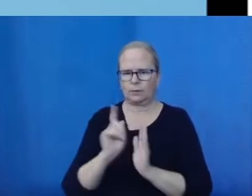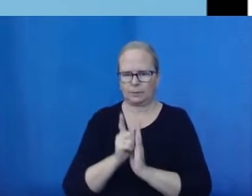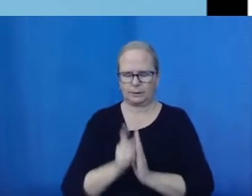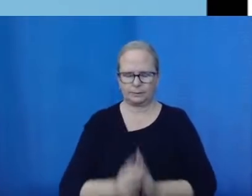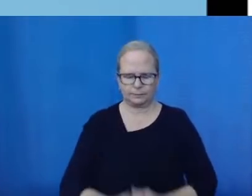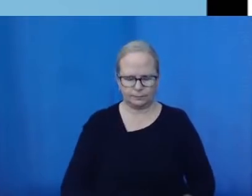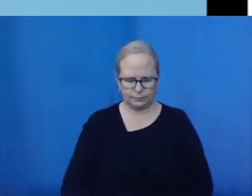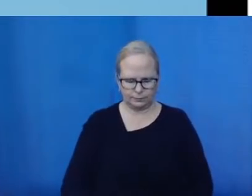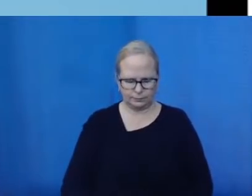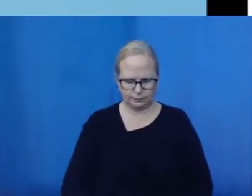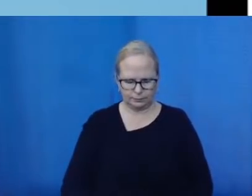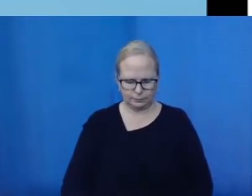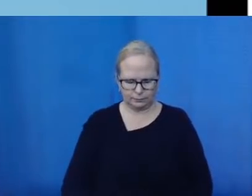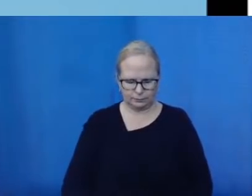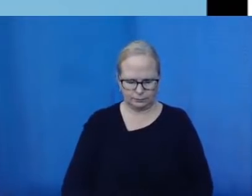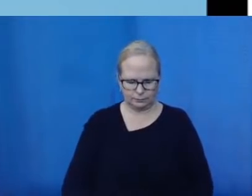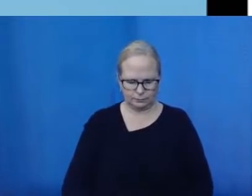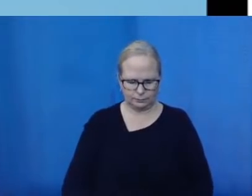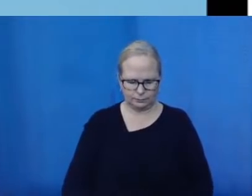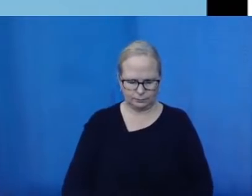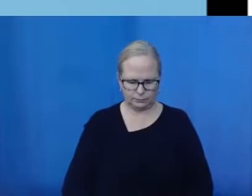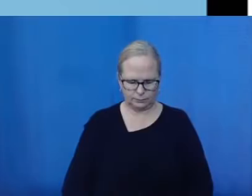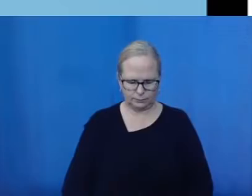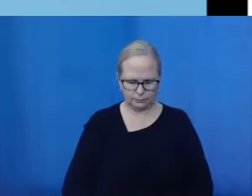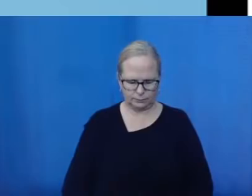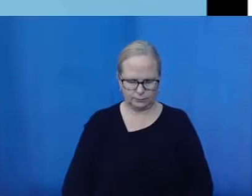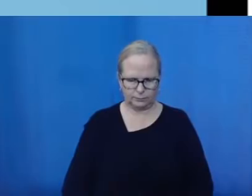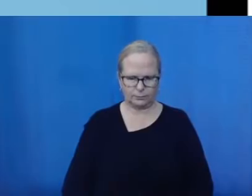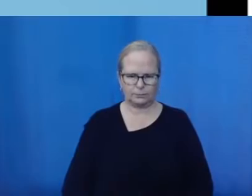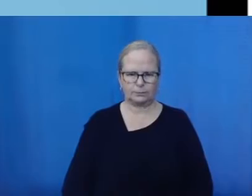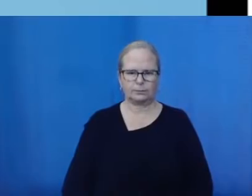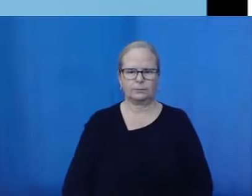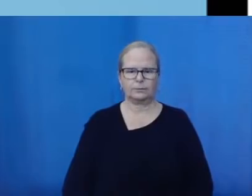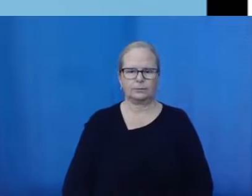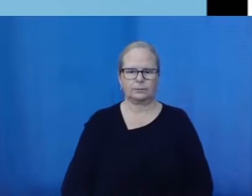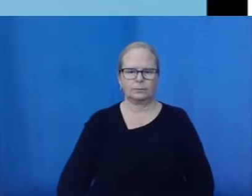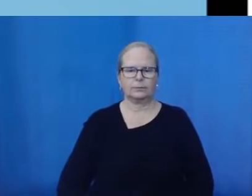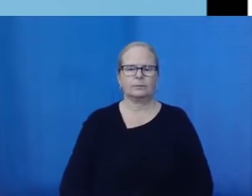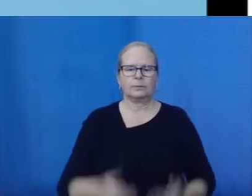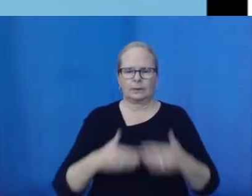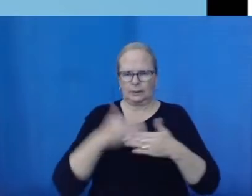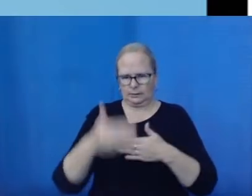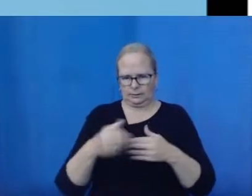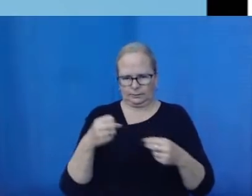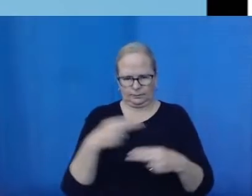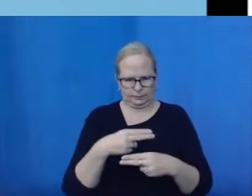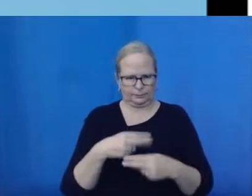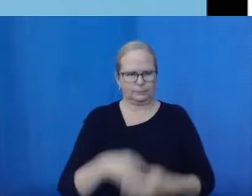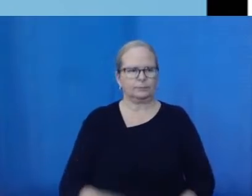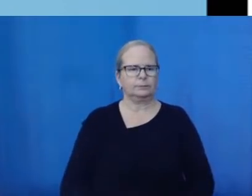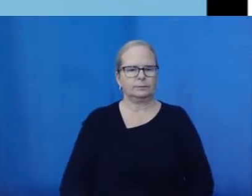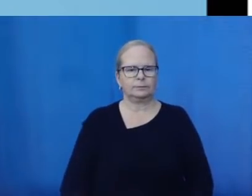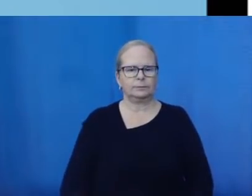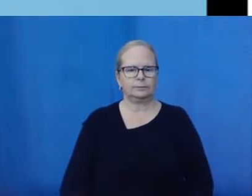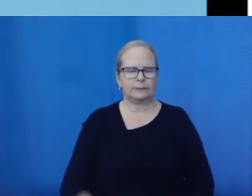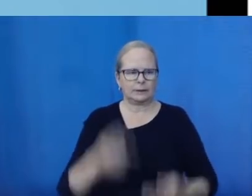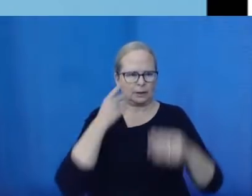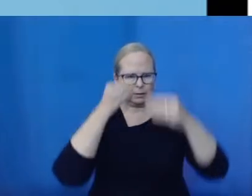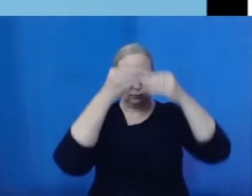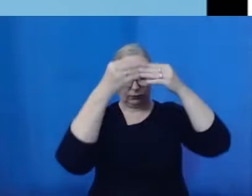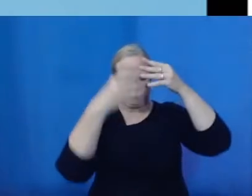These are the listing of the 33 deaths. You can see that the 10 to 19 listed